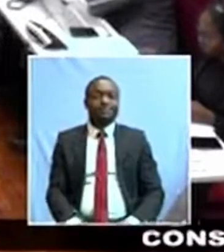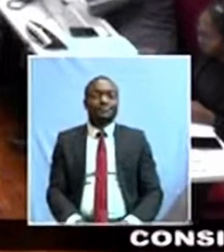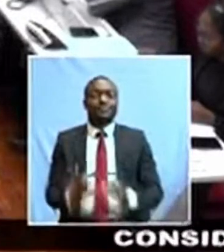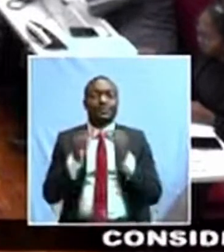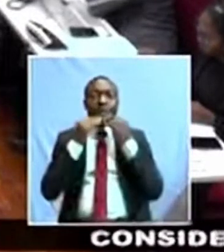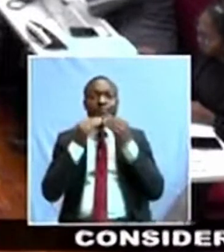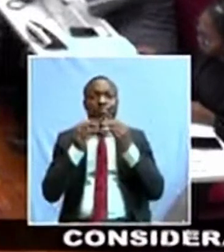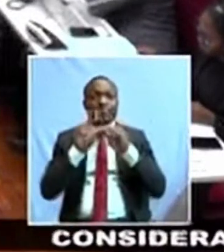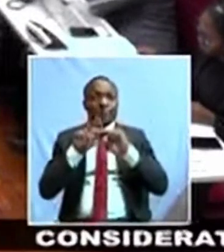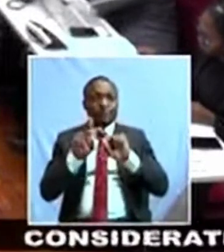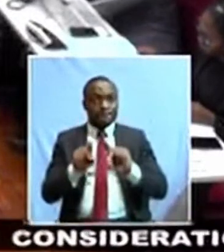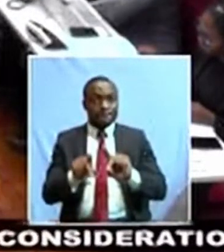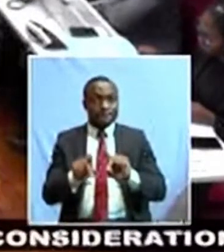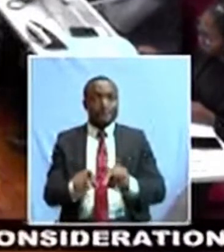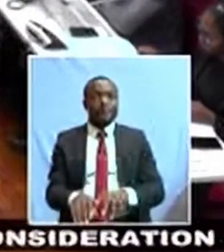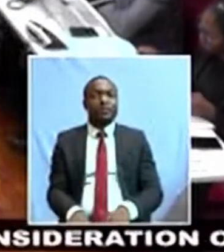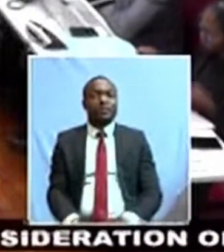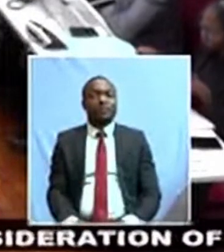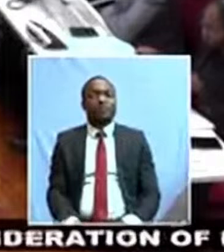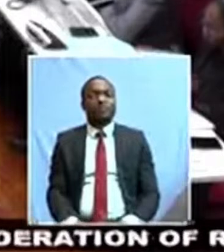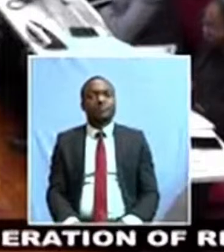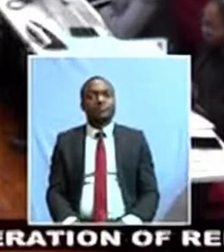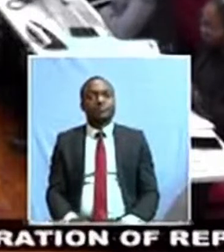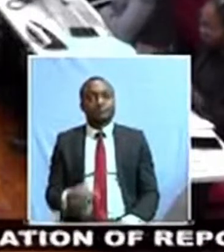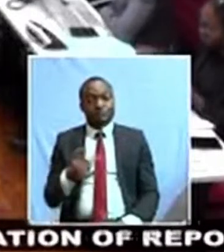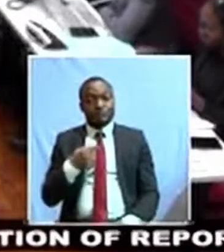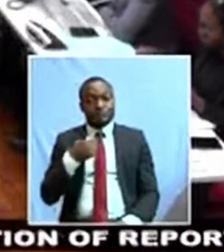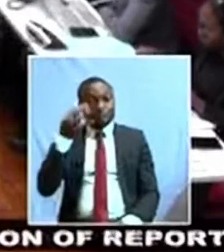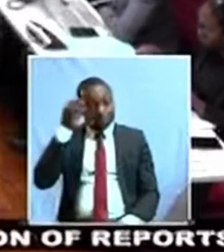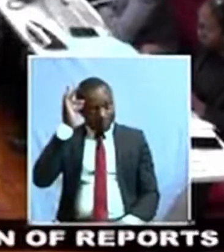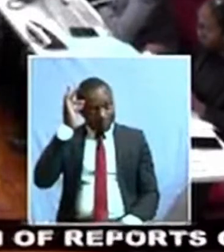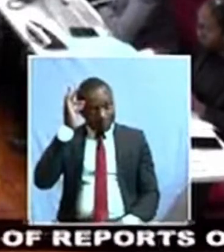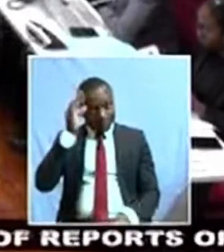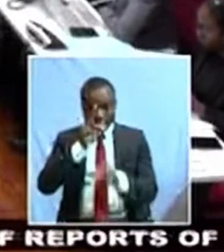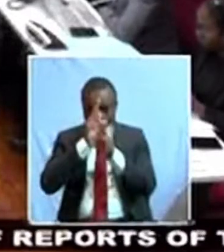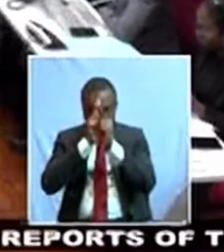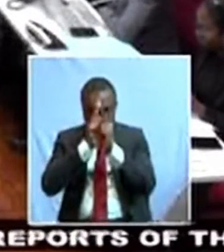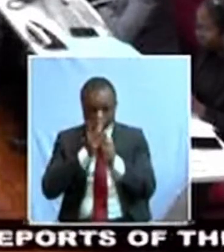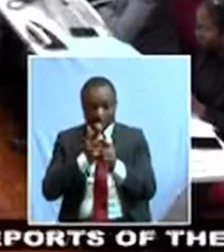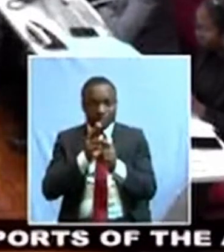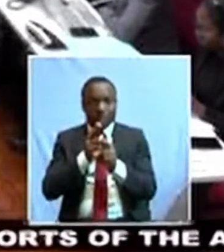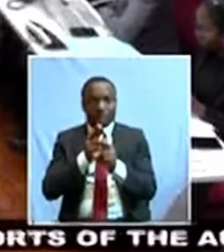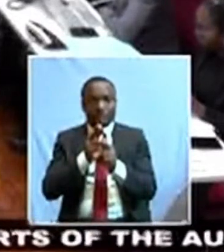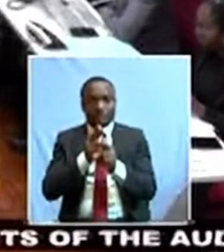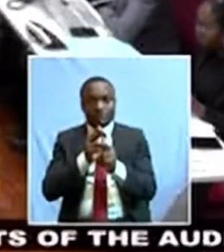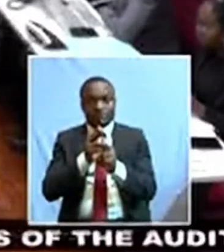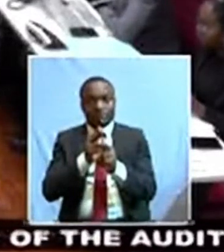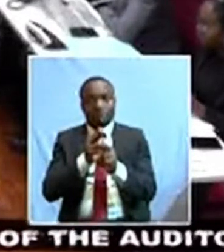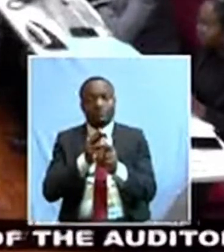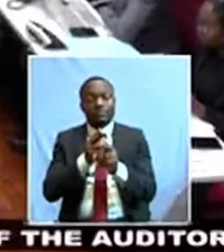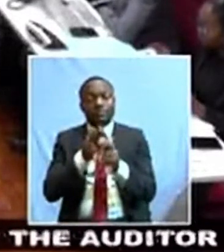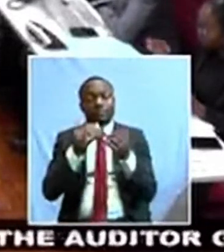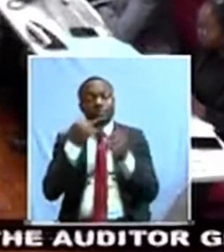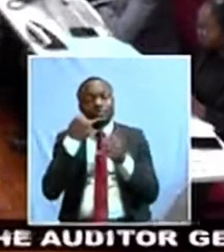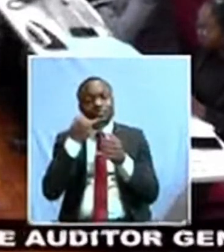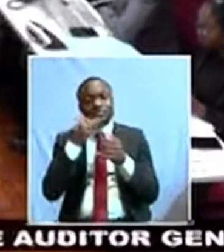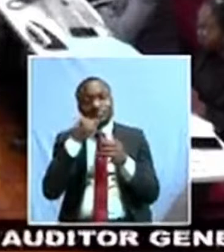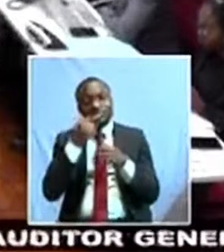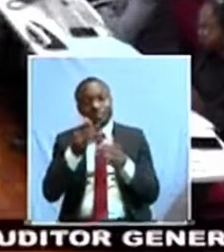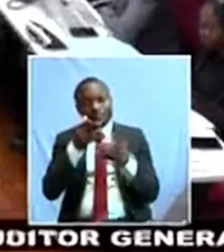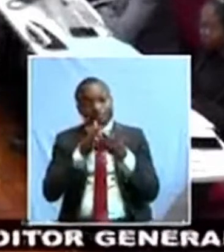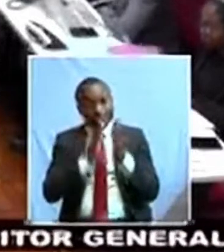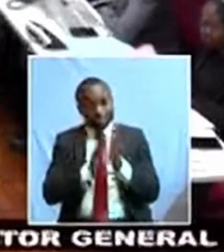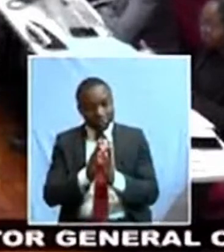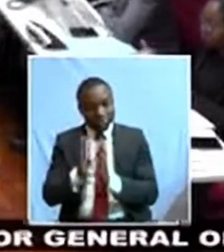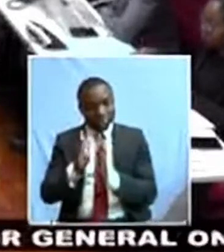Thank you, Chair. I think I'll take a note of the Honorable's notice, and I'll just wish to state that this is how we've been preparing